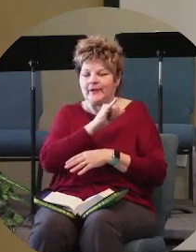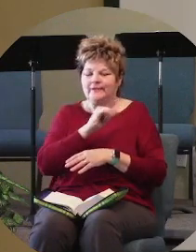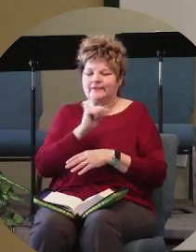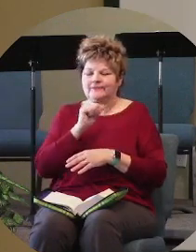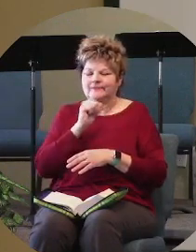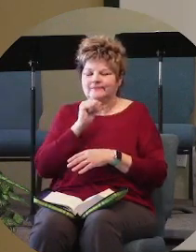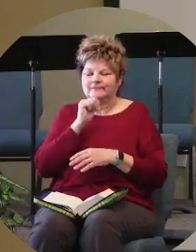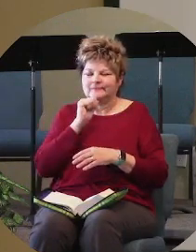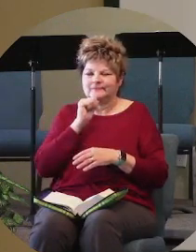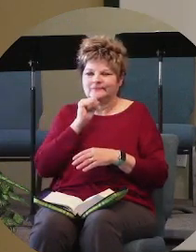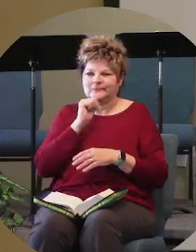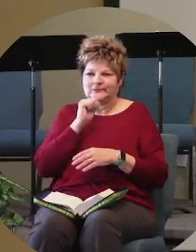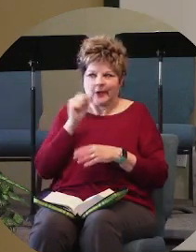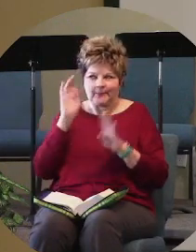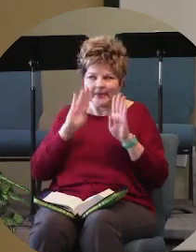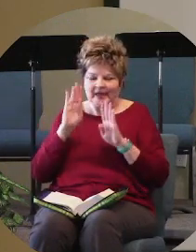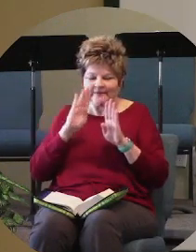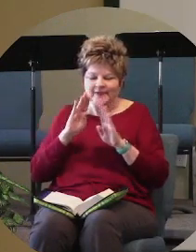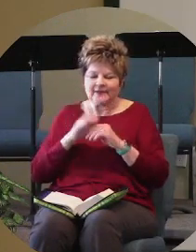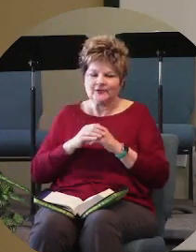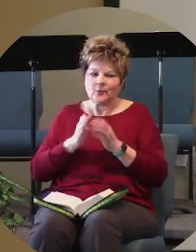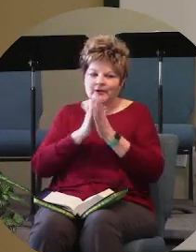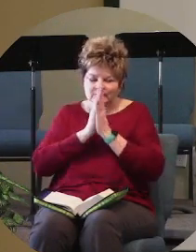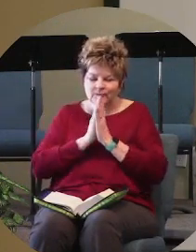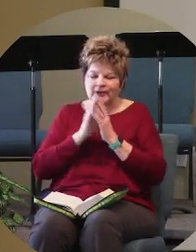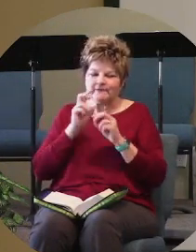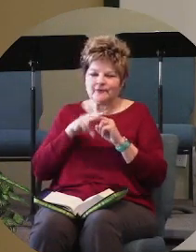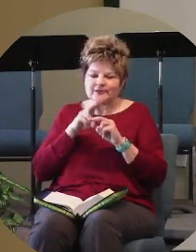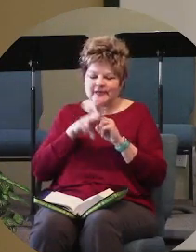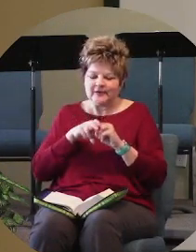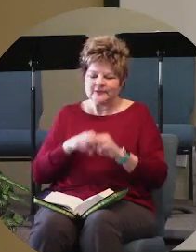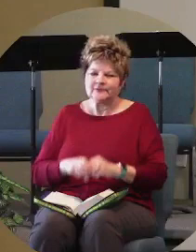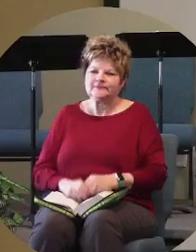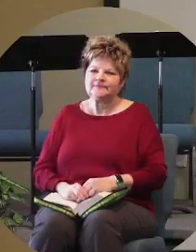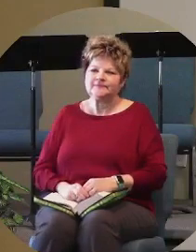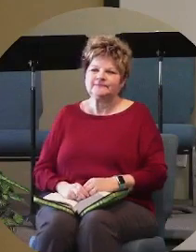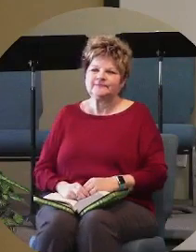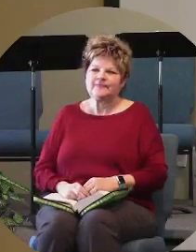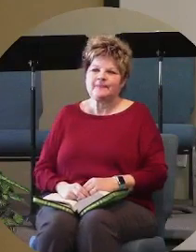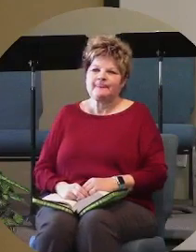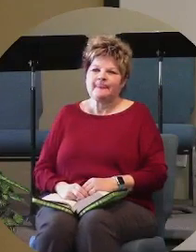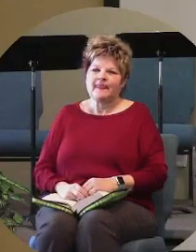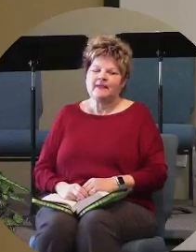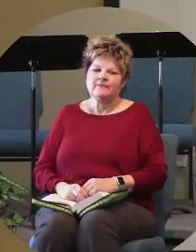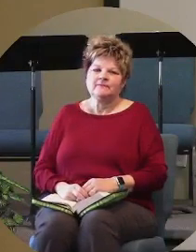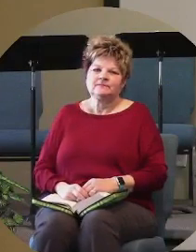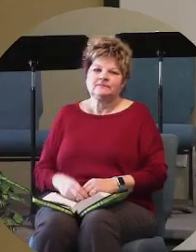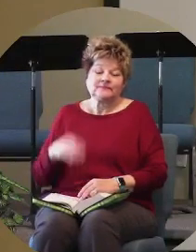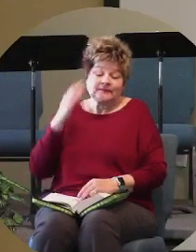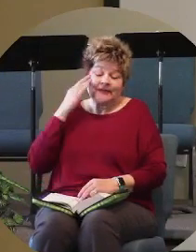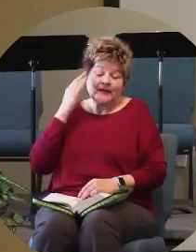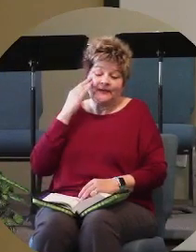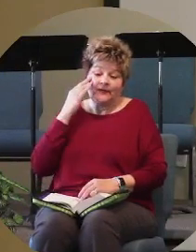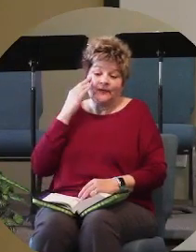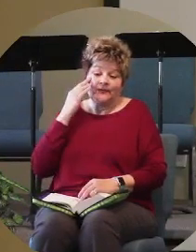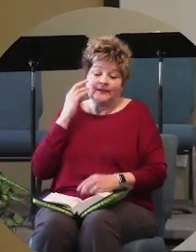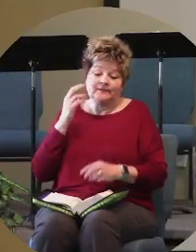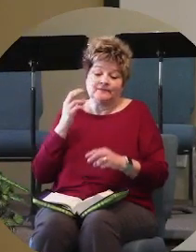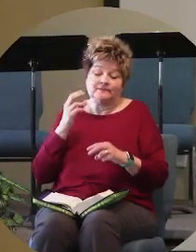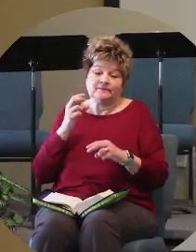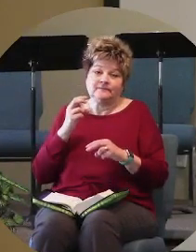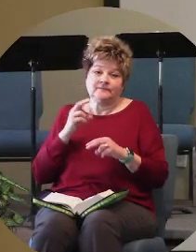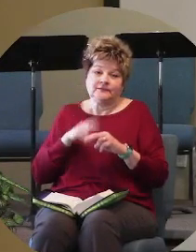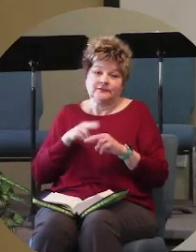And so I just prayed for chairs. But you know, I know that chairs replacing pews was a